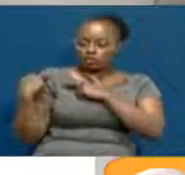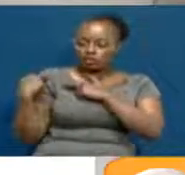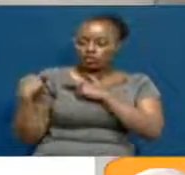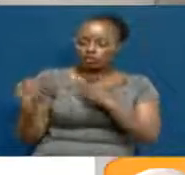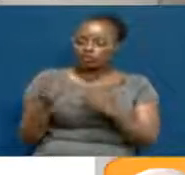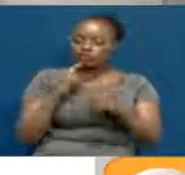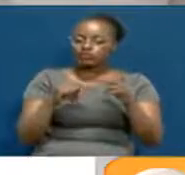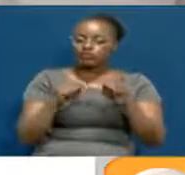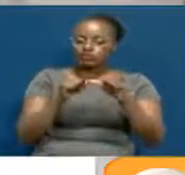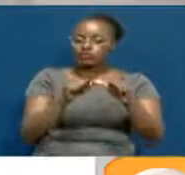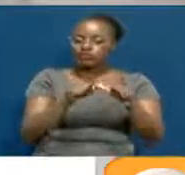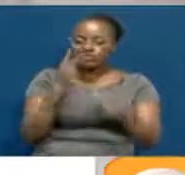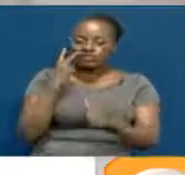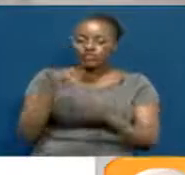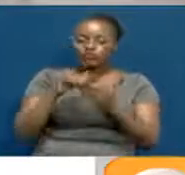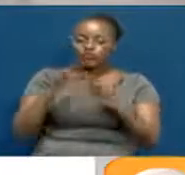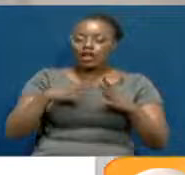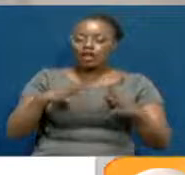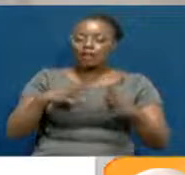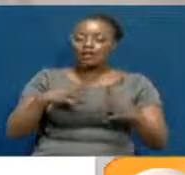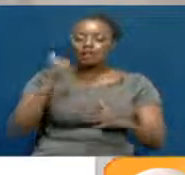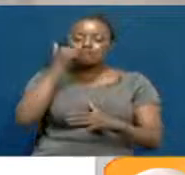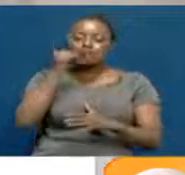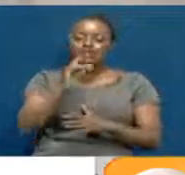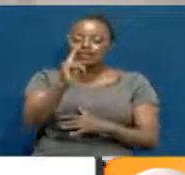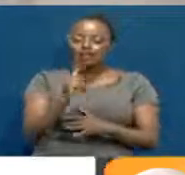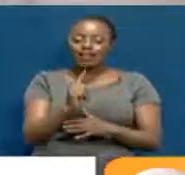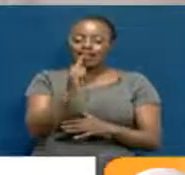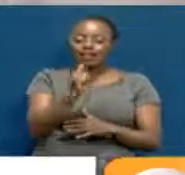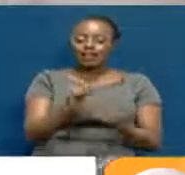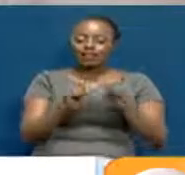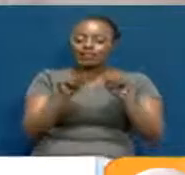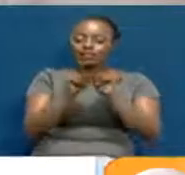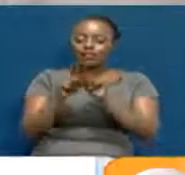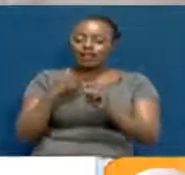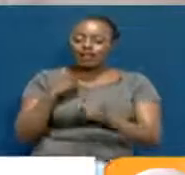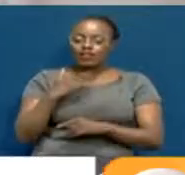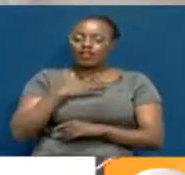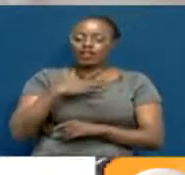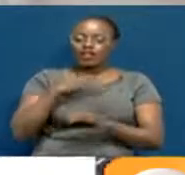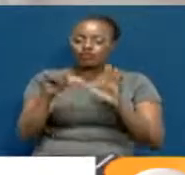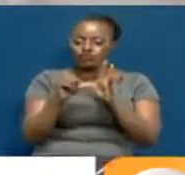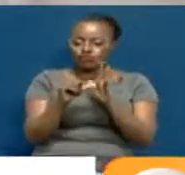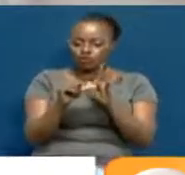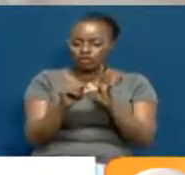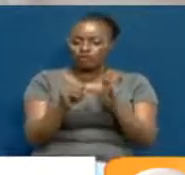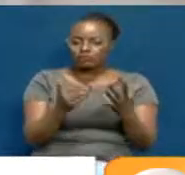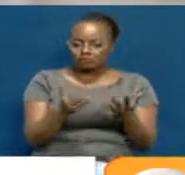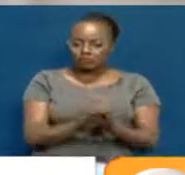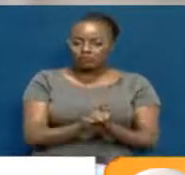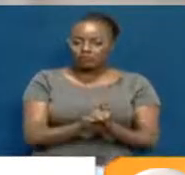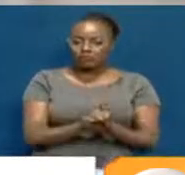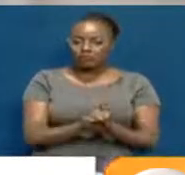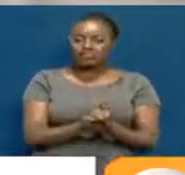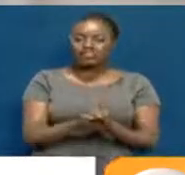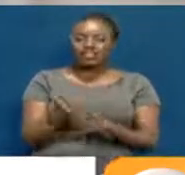says he's continuing to see an increasing number of patients coming to him with upper respiratory tract infections.